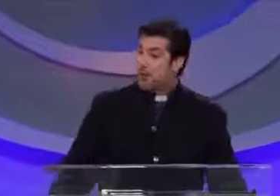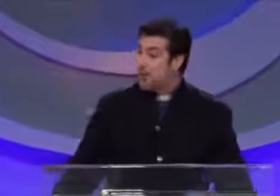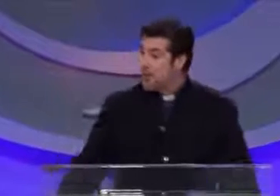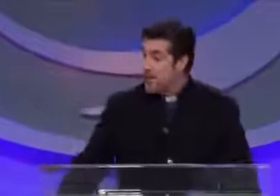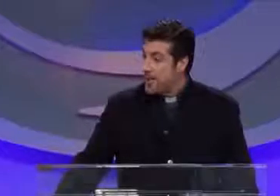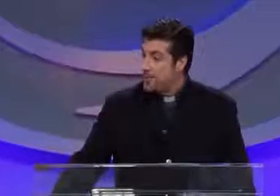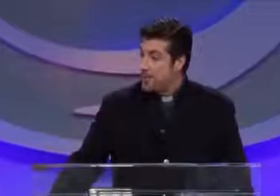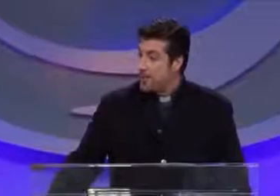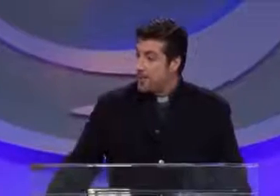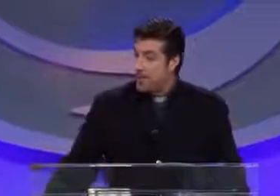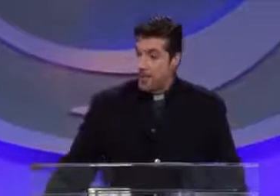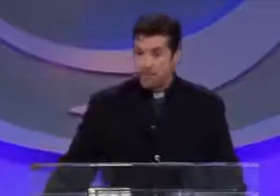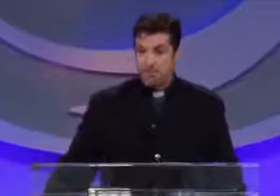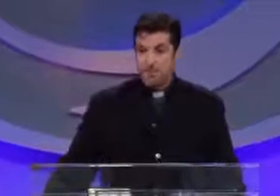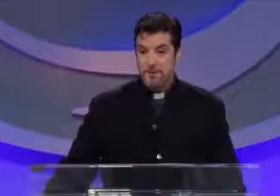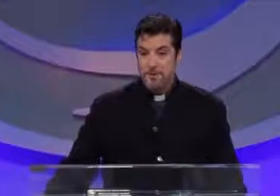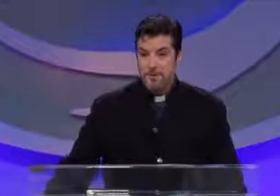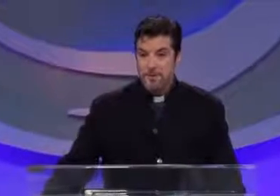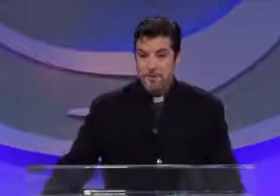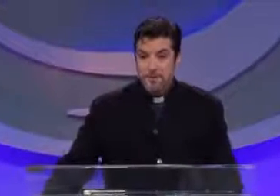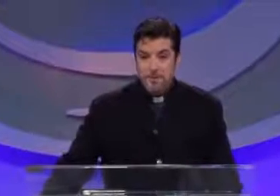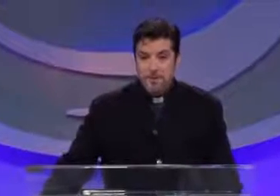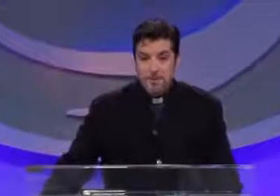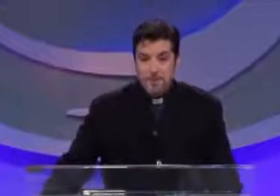Mario Jorge Bergoglio.